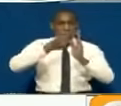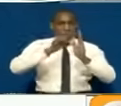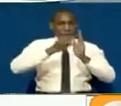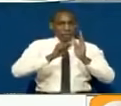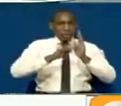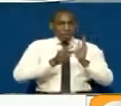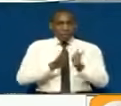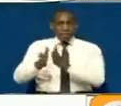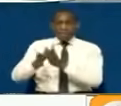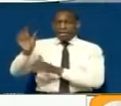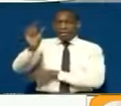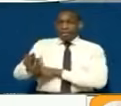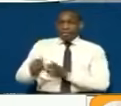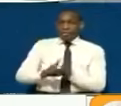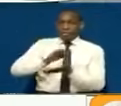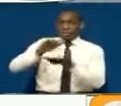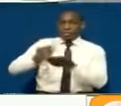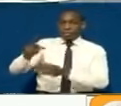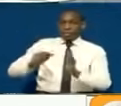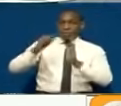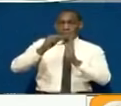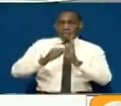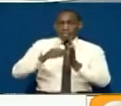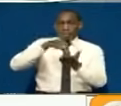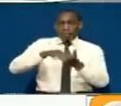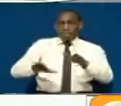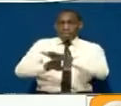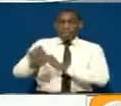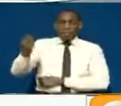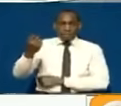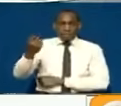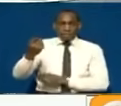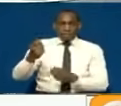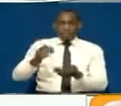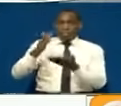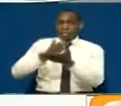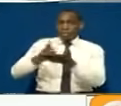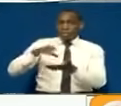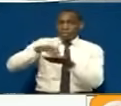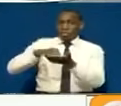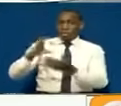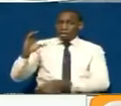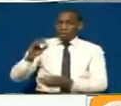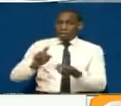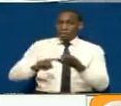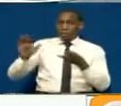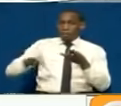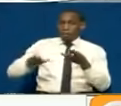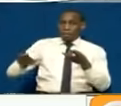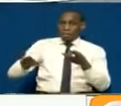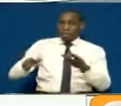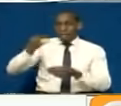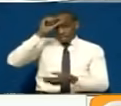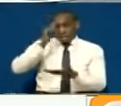grand plan for the region. Now, Central Kenya has listed the position of deputy president, shared positions in cabinet, parliament,